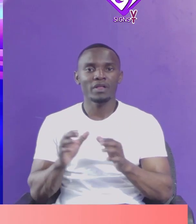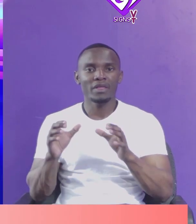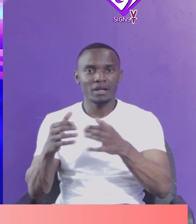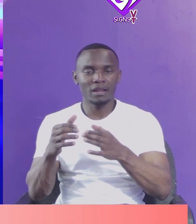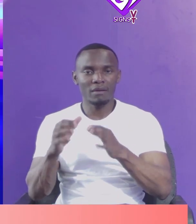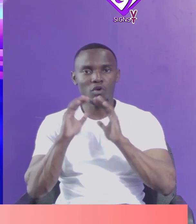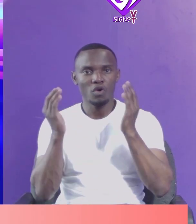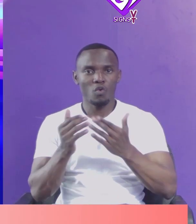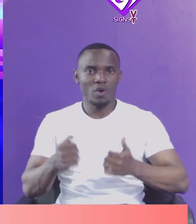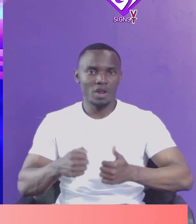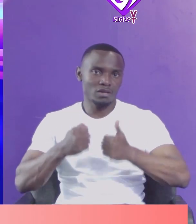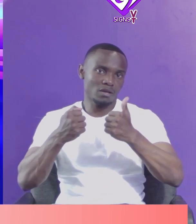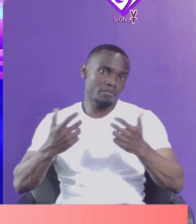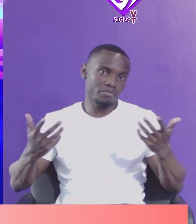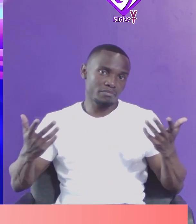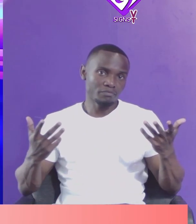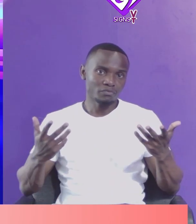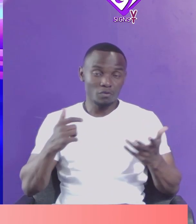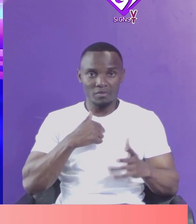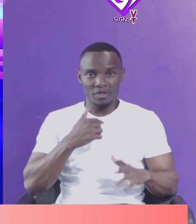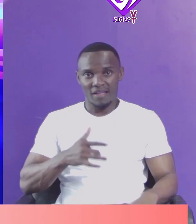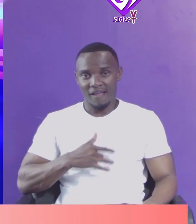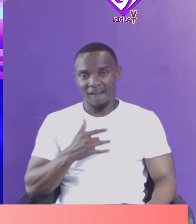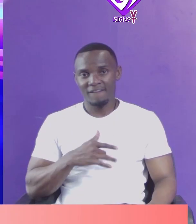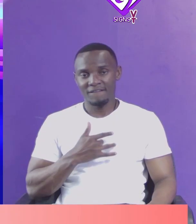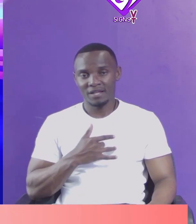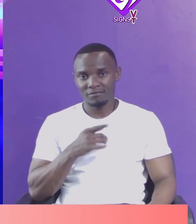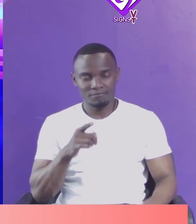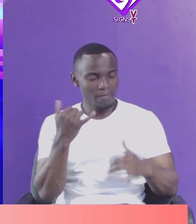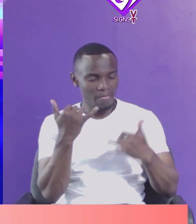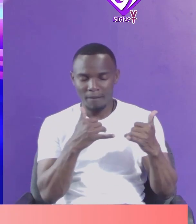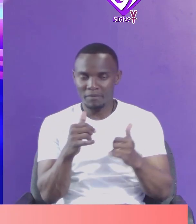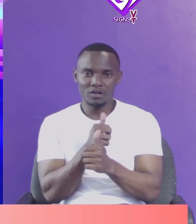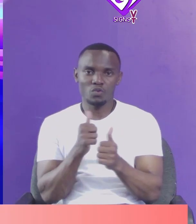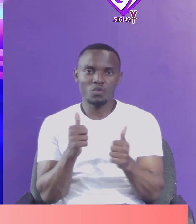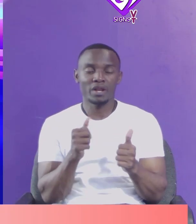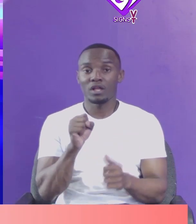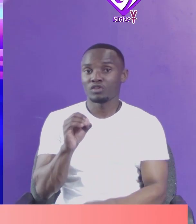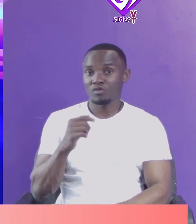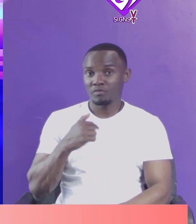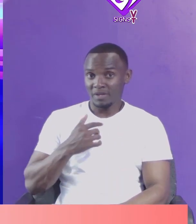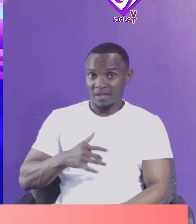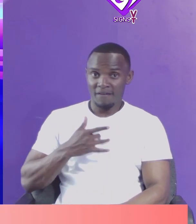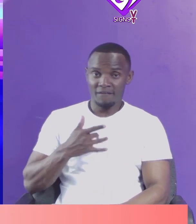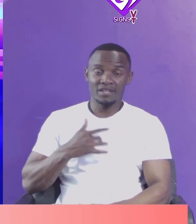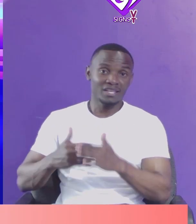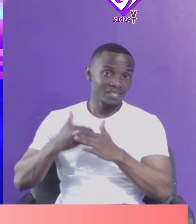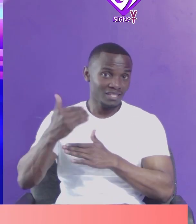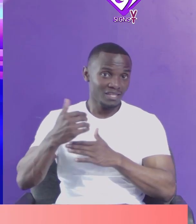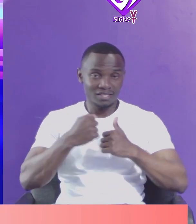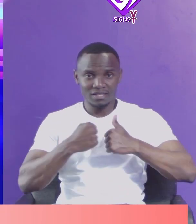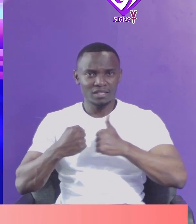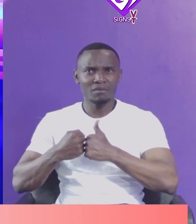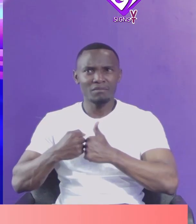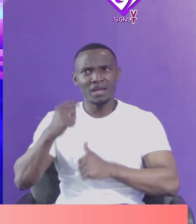against PSG. Yeah. Like I felt like they really played really well. So I feel like they're going into the next games. The next game I